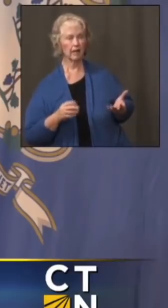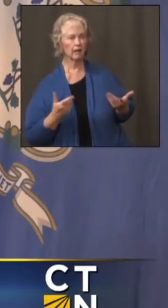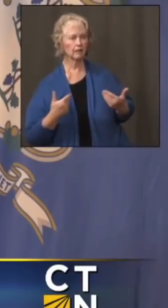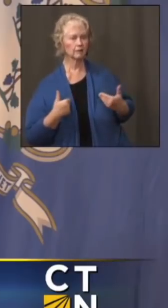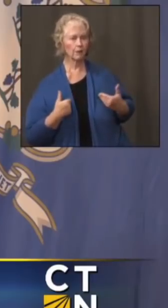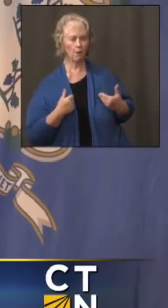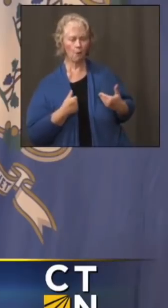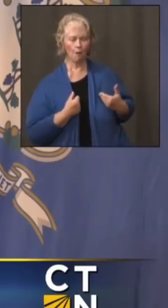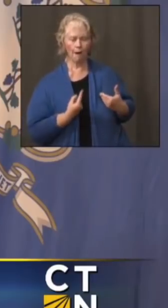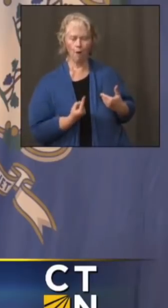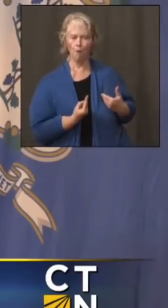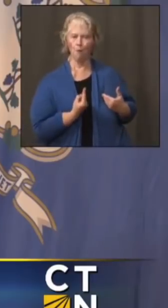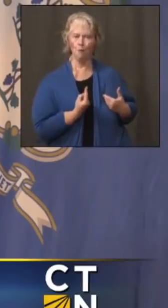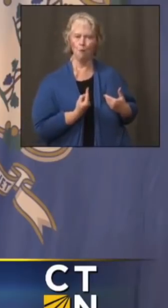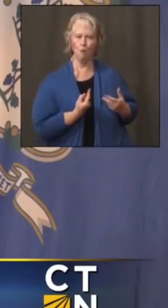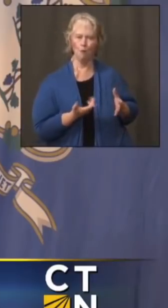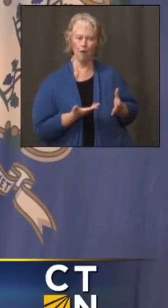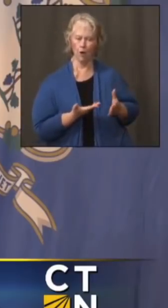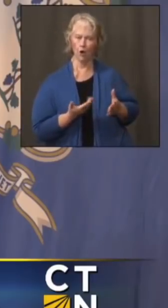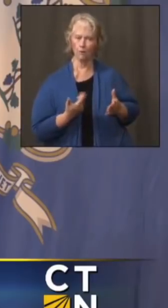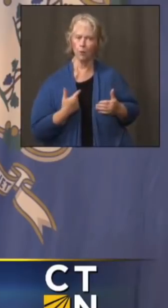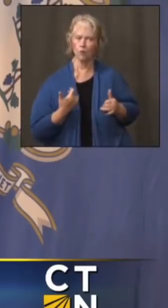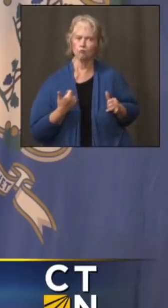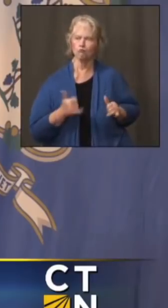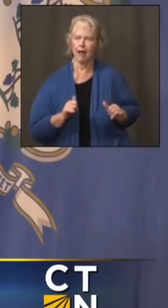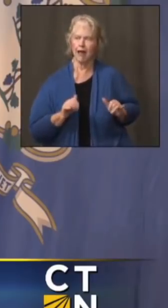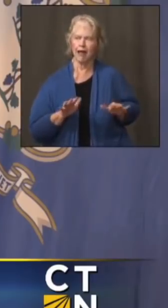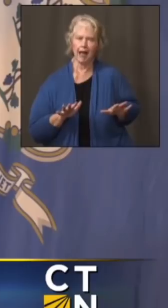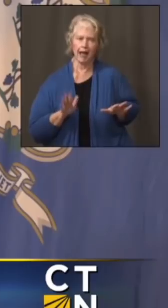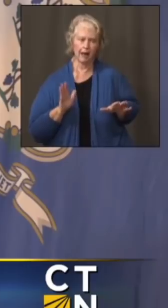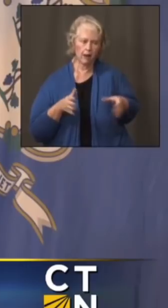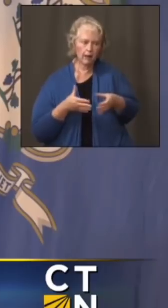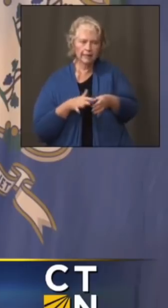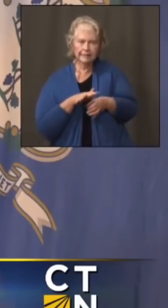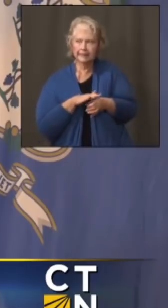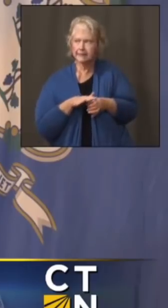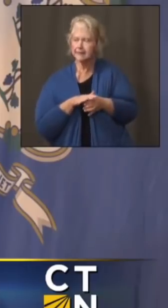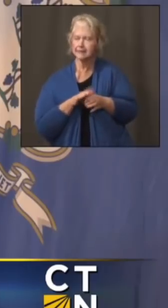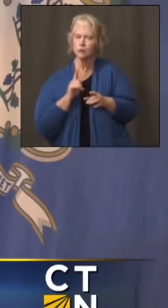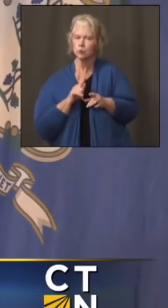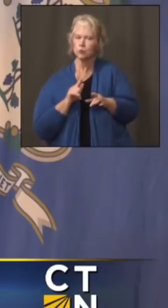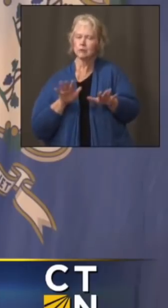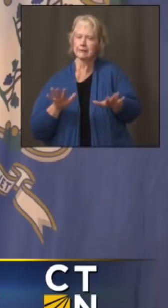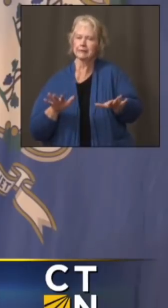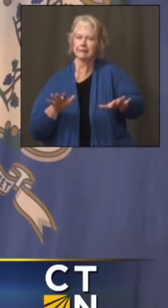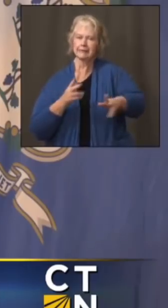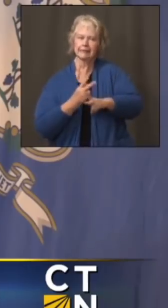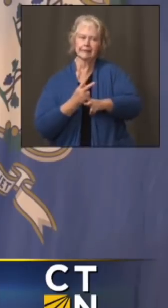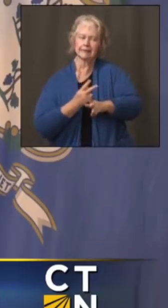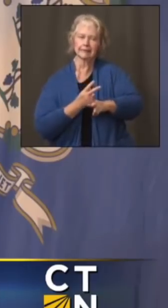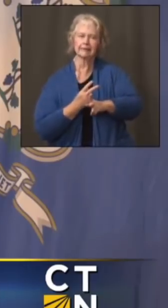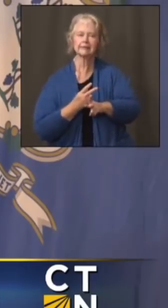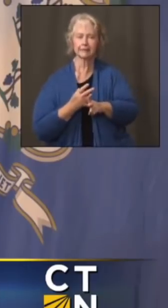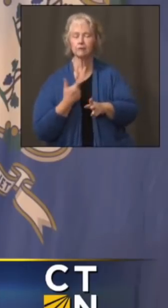an island, but I think we're doing everything we can on a localized basis to contain our piece of this.